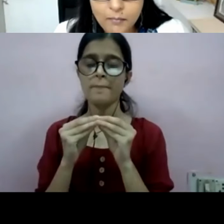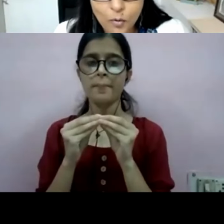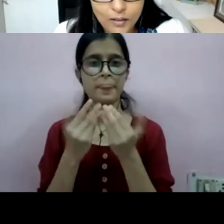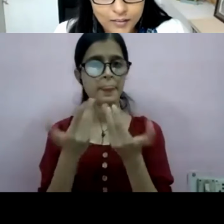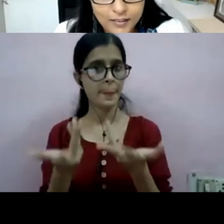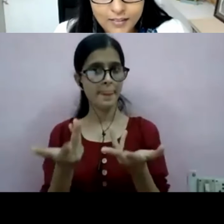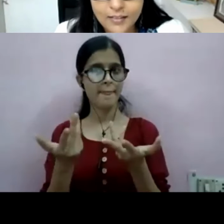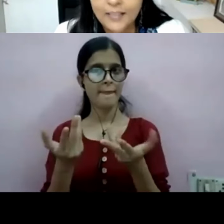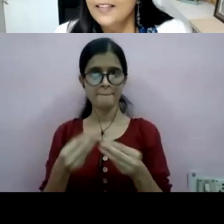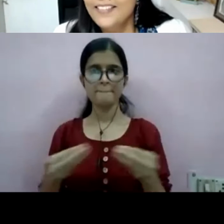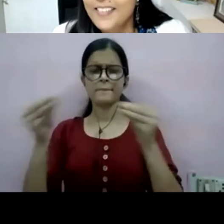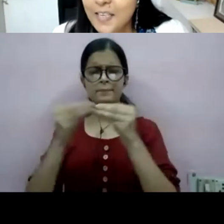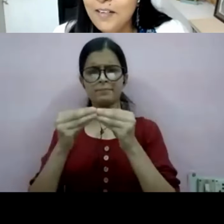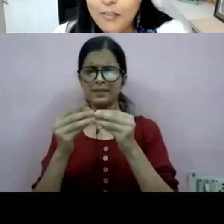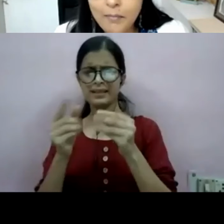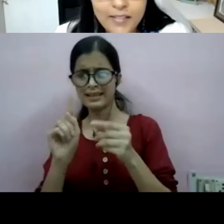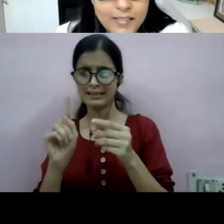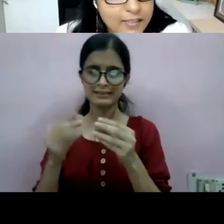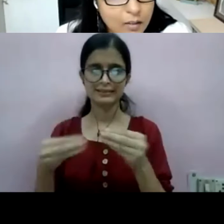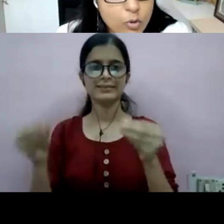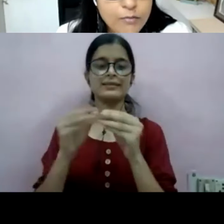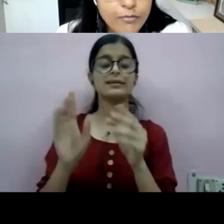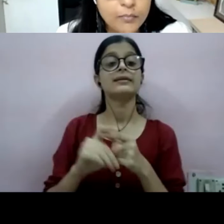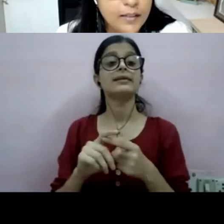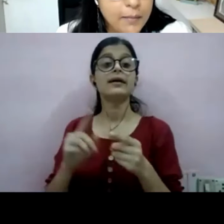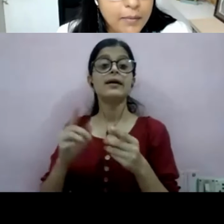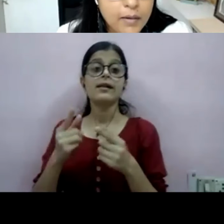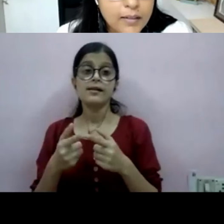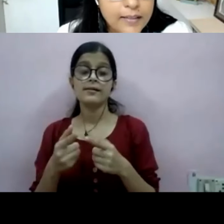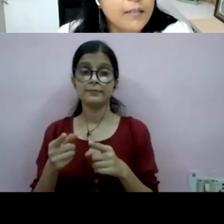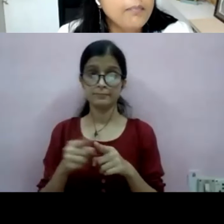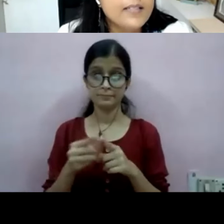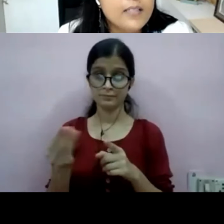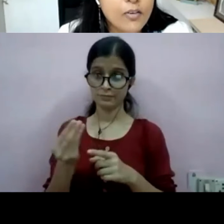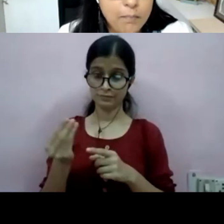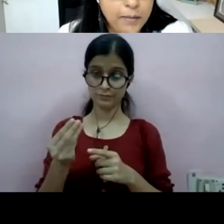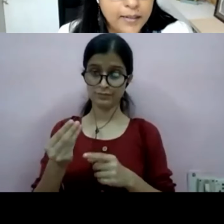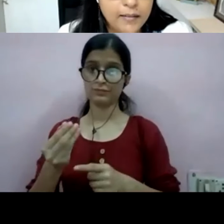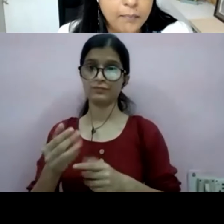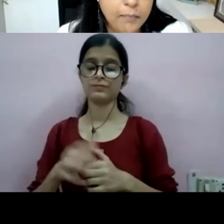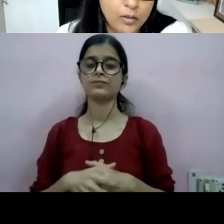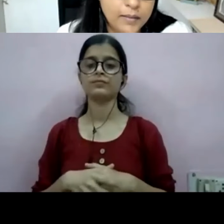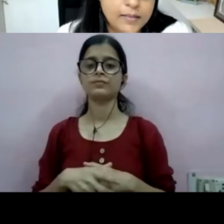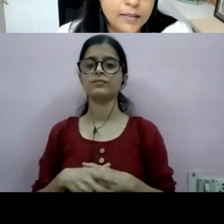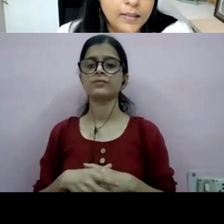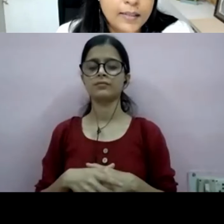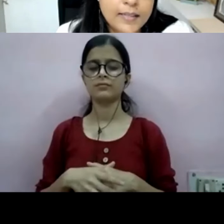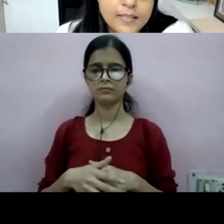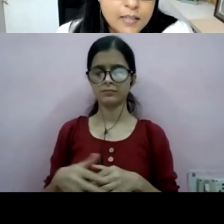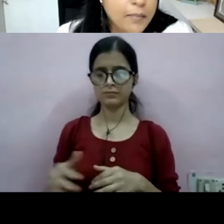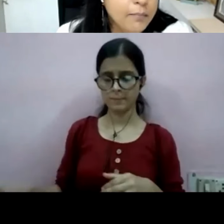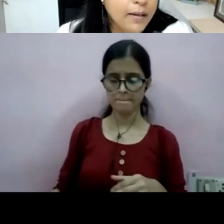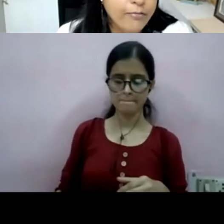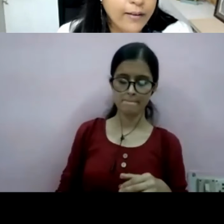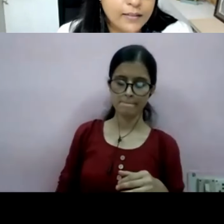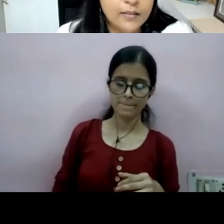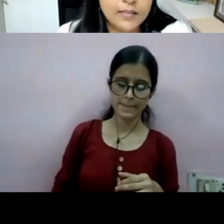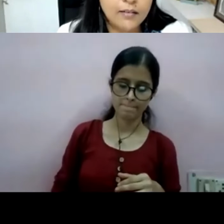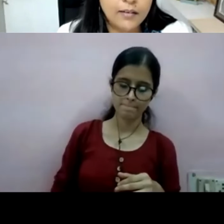one more after this. Disabled women's exclusion from the labor market and mainstream paid employment is determined